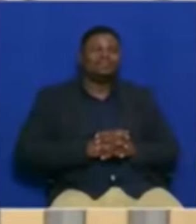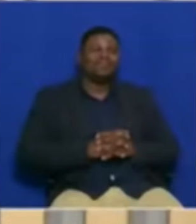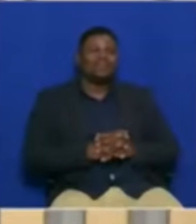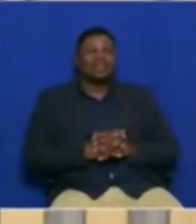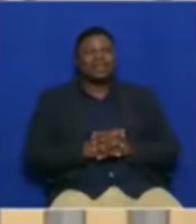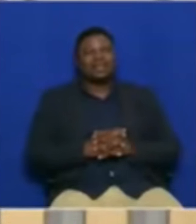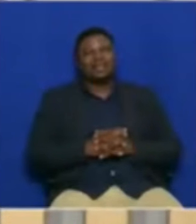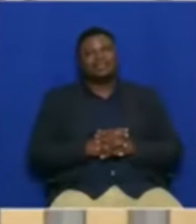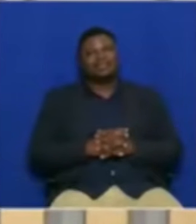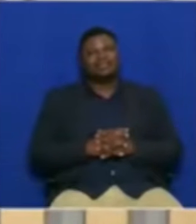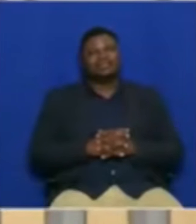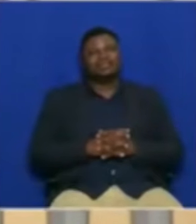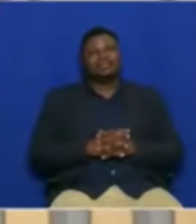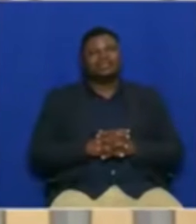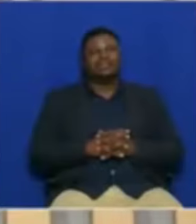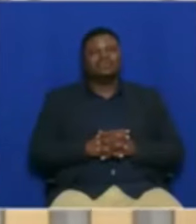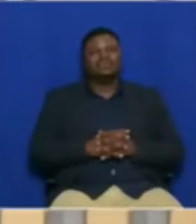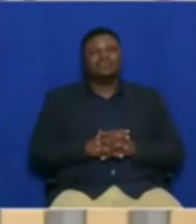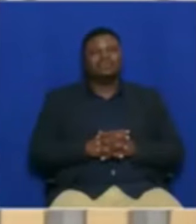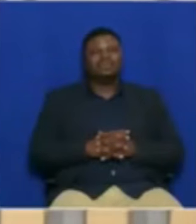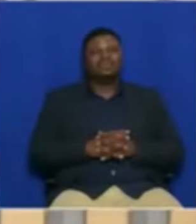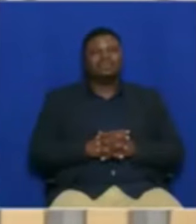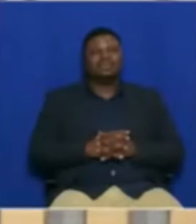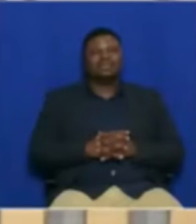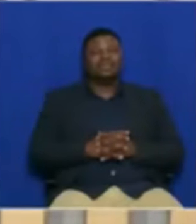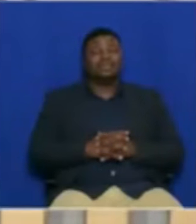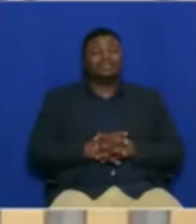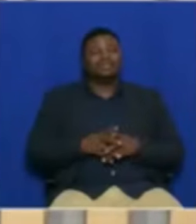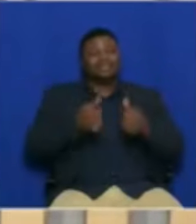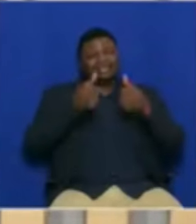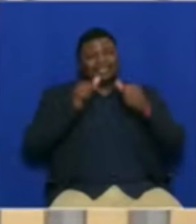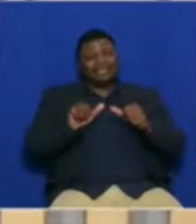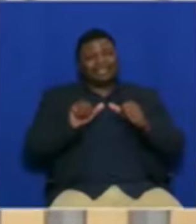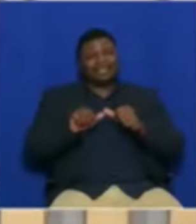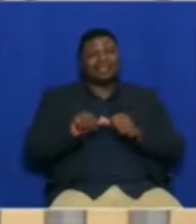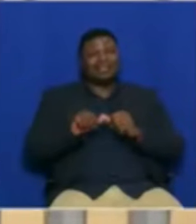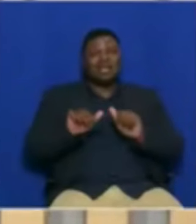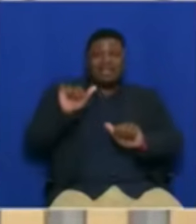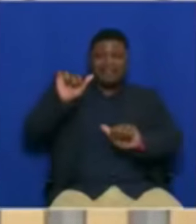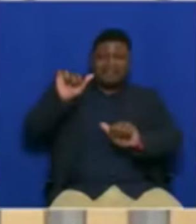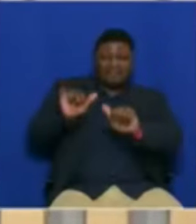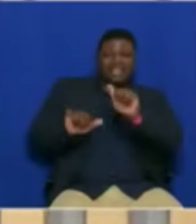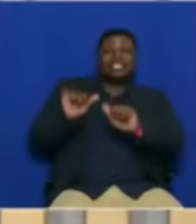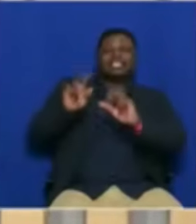move on this vetting issue, and I invite you to CJC